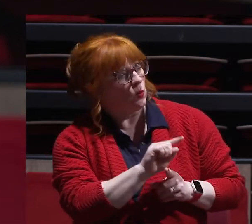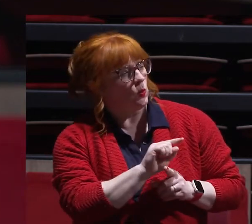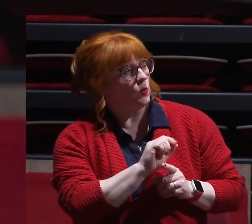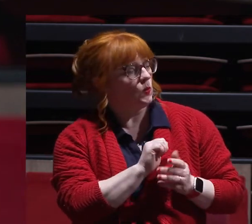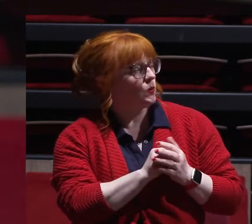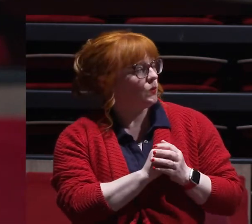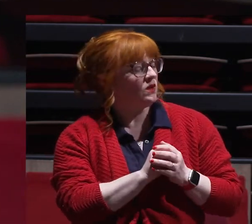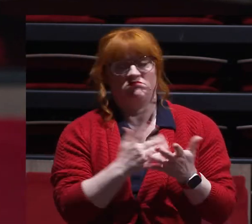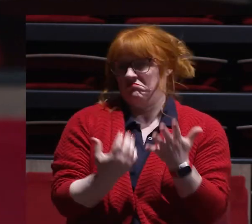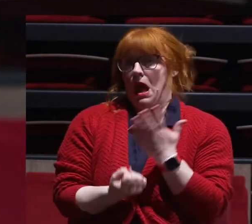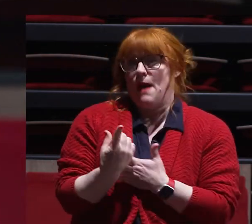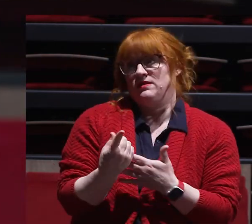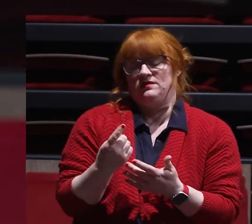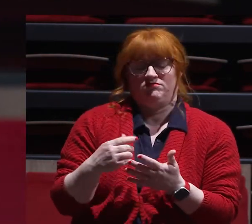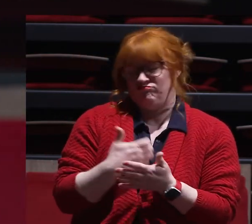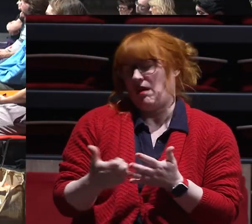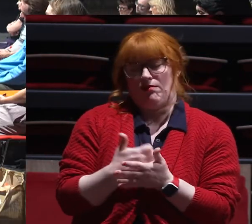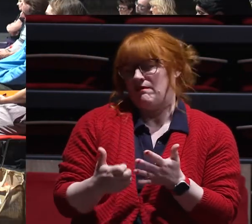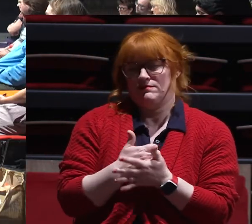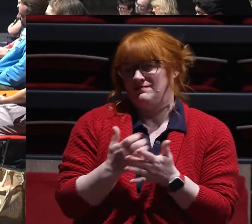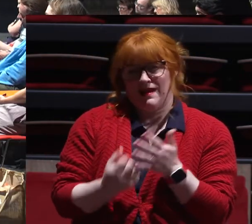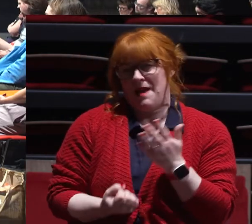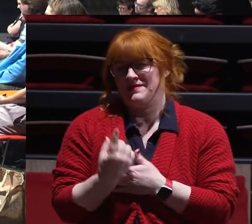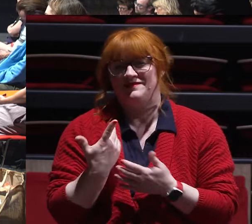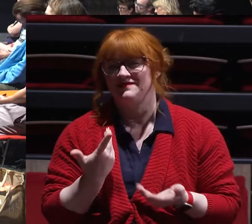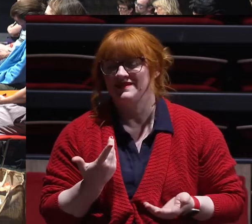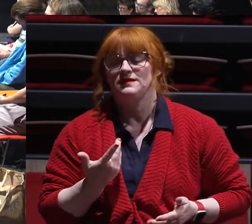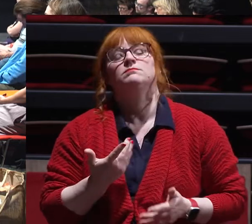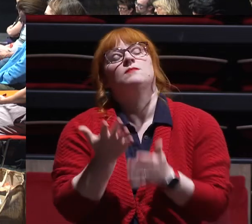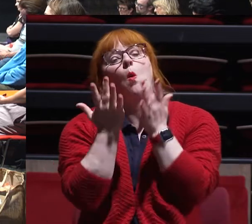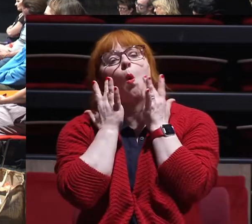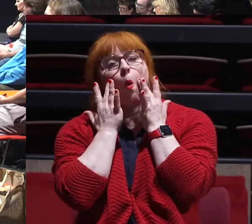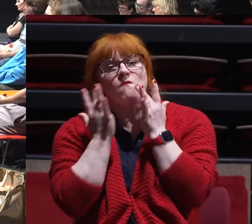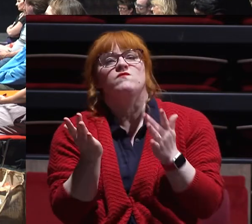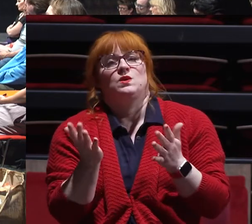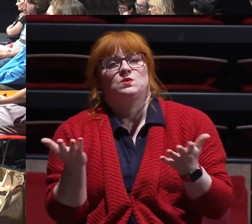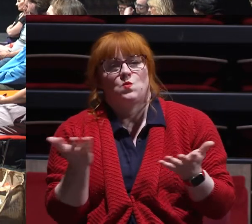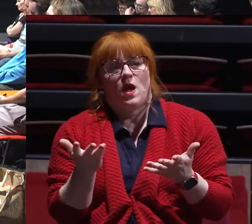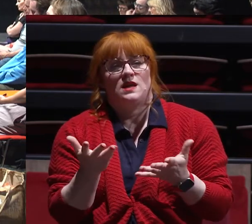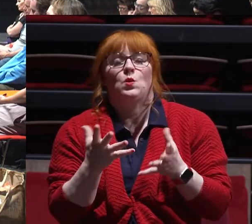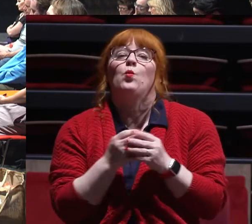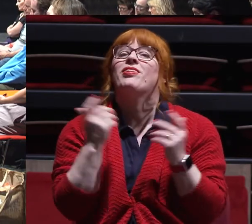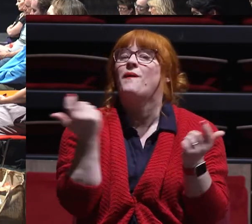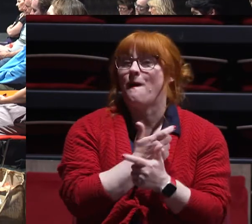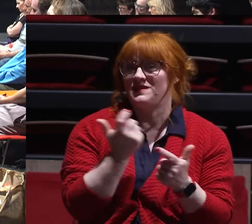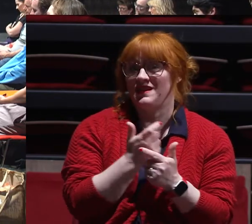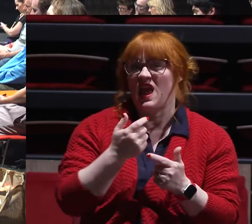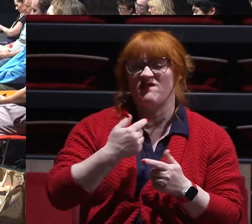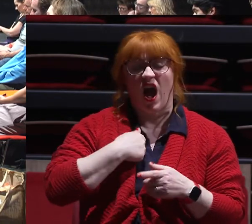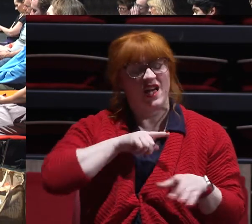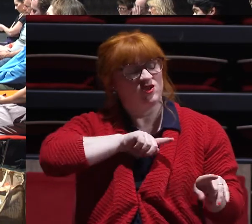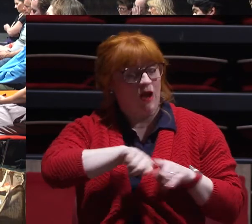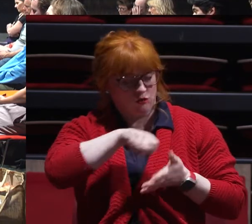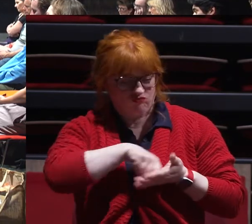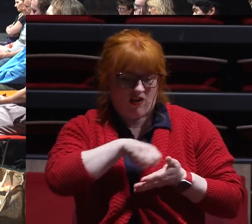it impact how you approach the play? It happens lots. I mean, the most obvious place